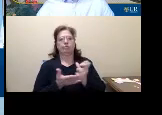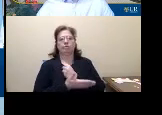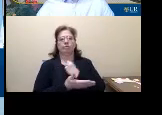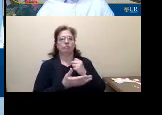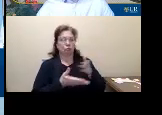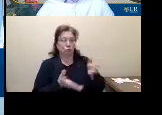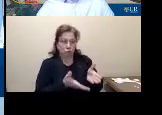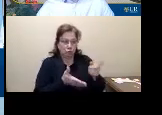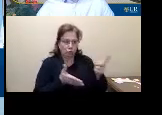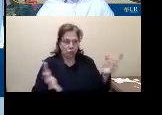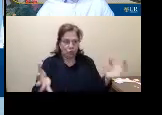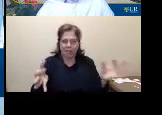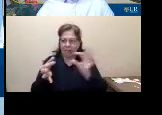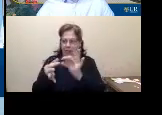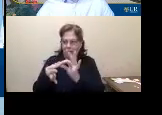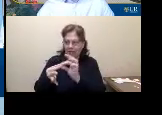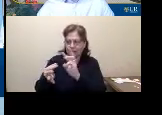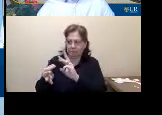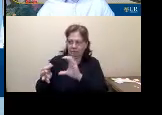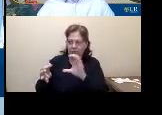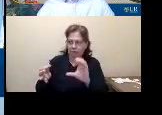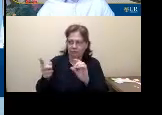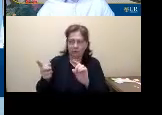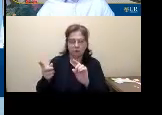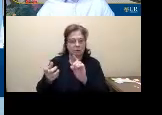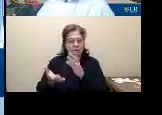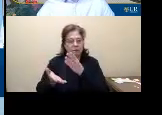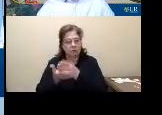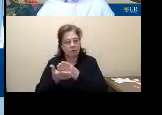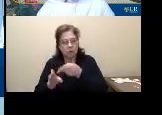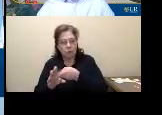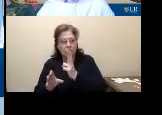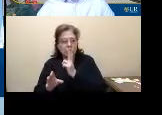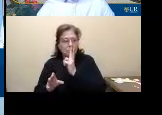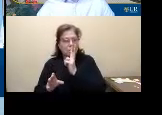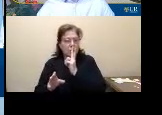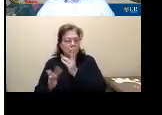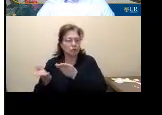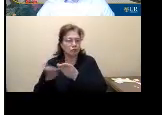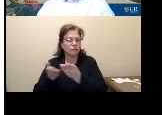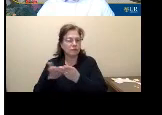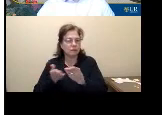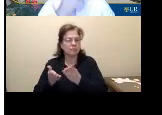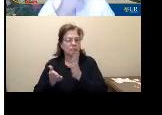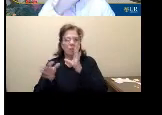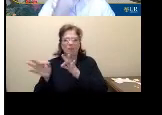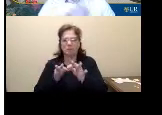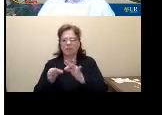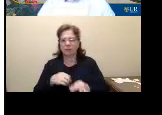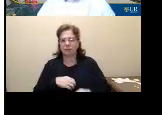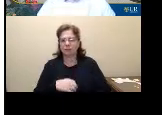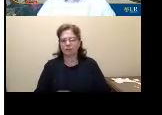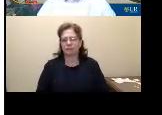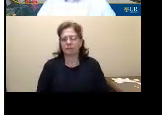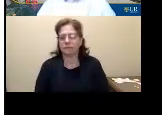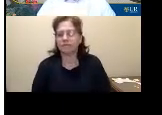these smoking cessation services. And I'll explain to you what those services look like. This is well beyond what you get from a